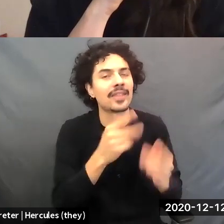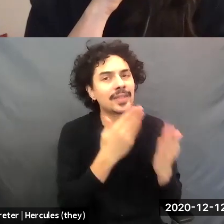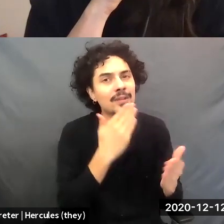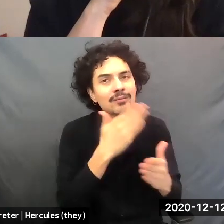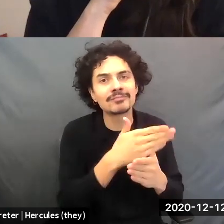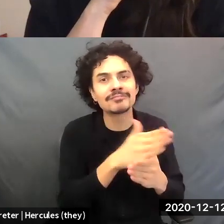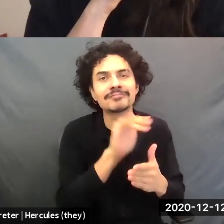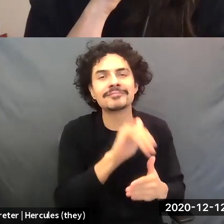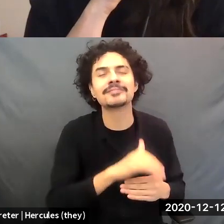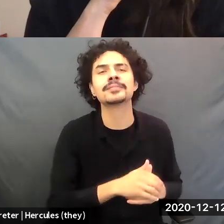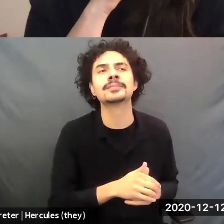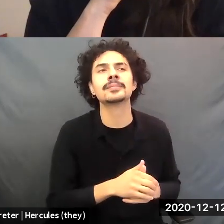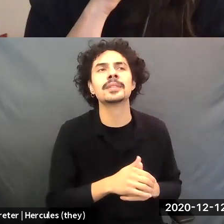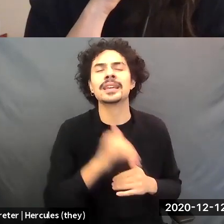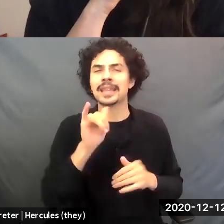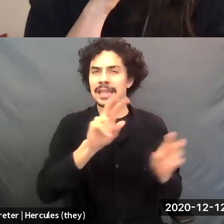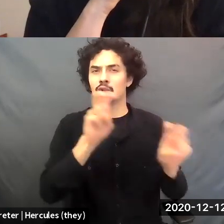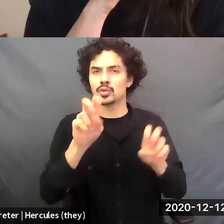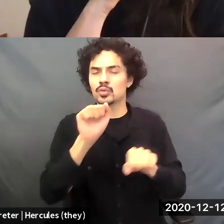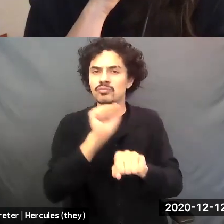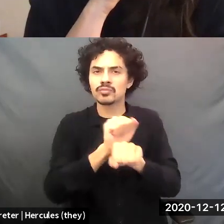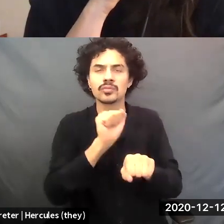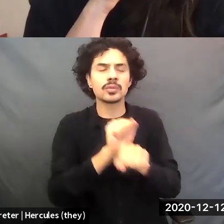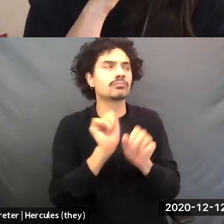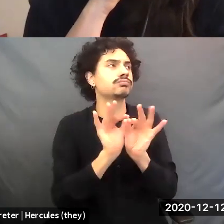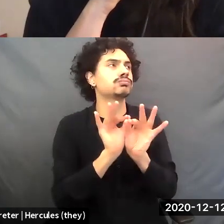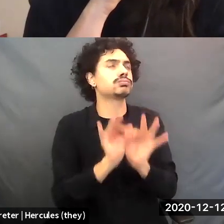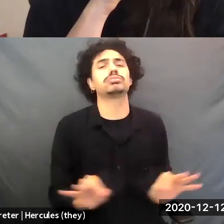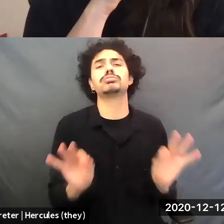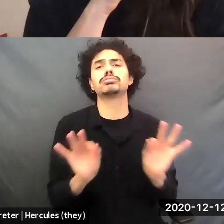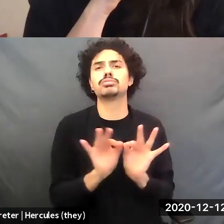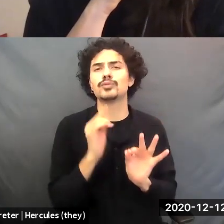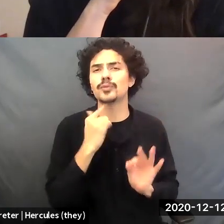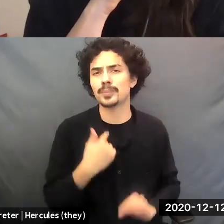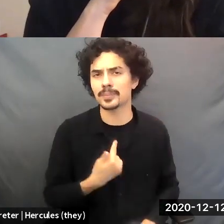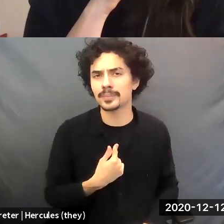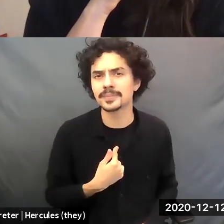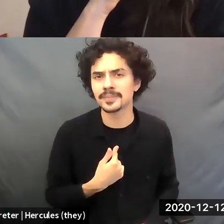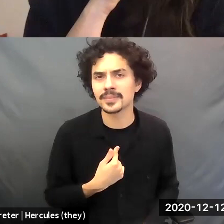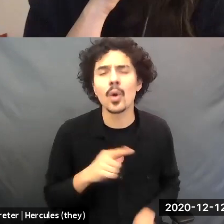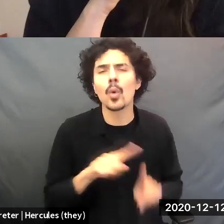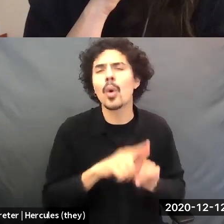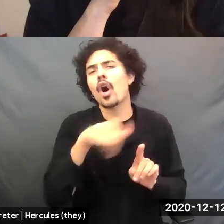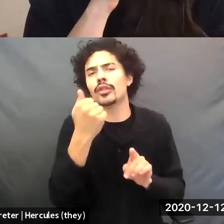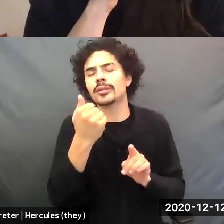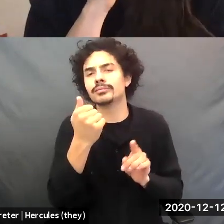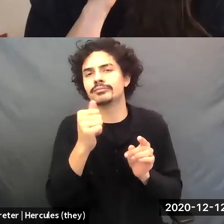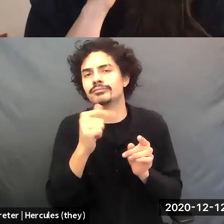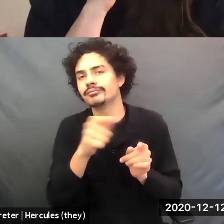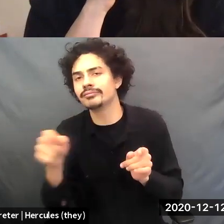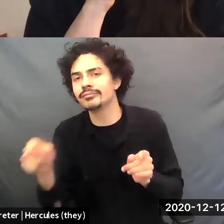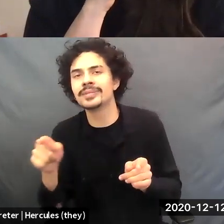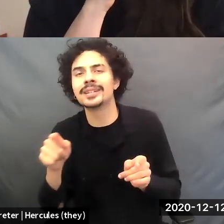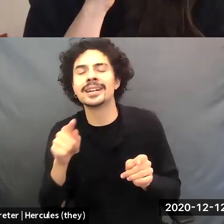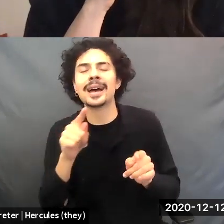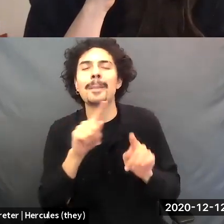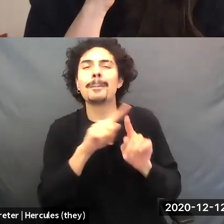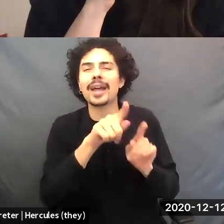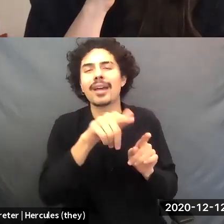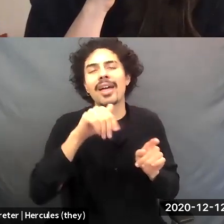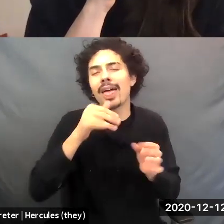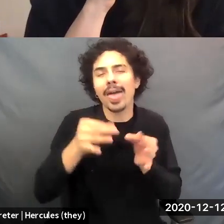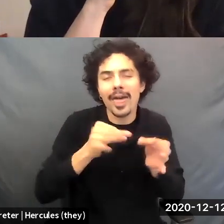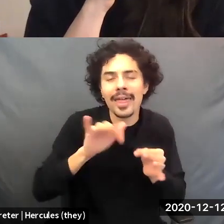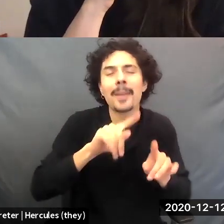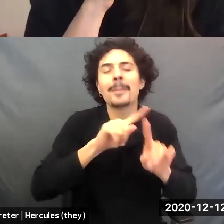But the issue of labor was resonant for me in so many other ways, too, that, you know, you just didn't happen to mention, but, you know,